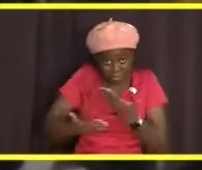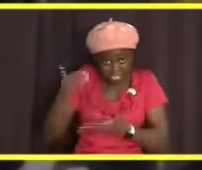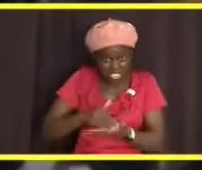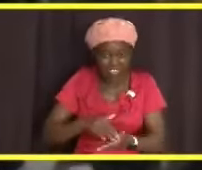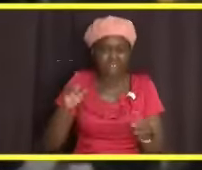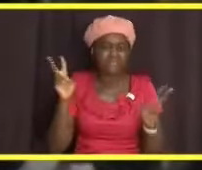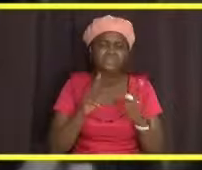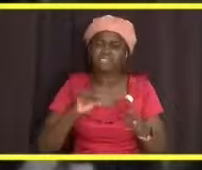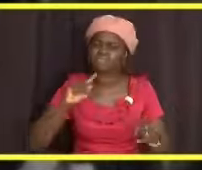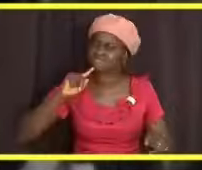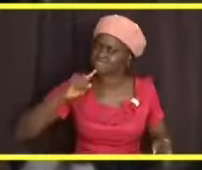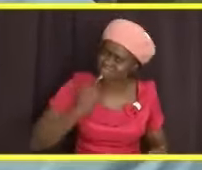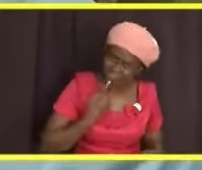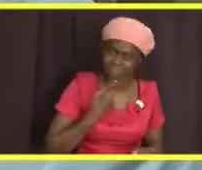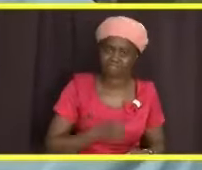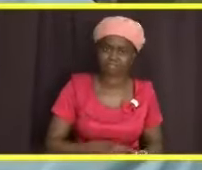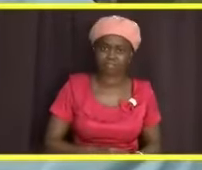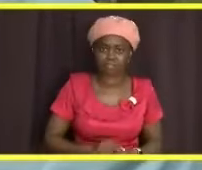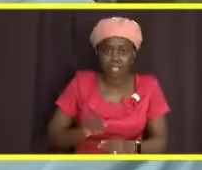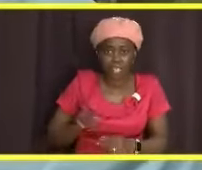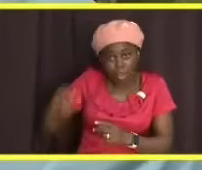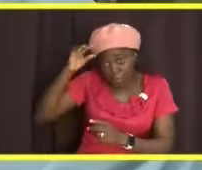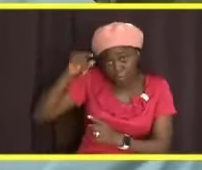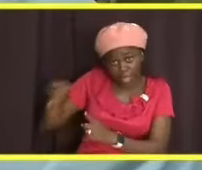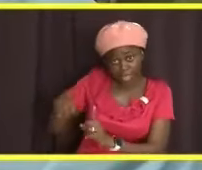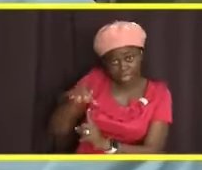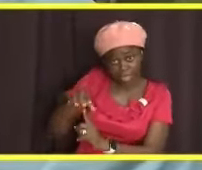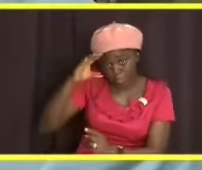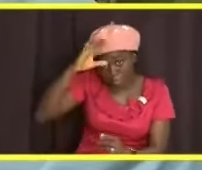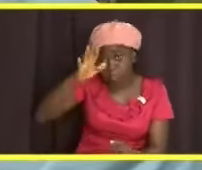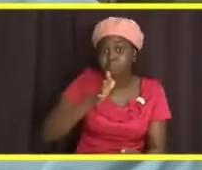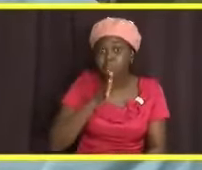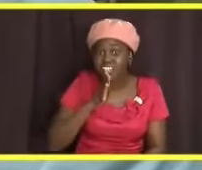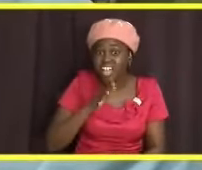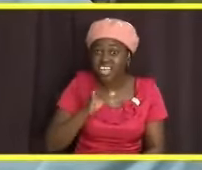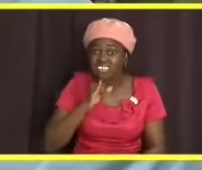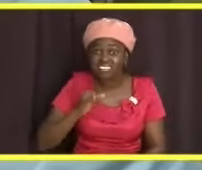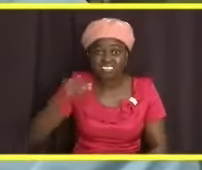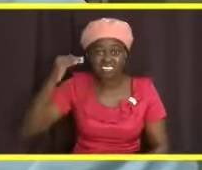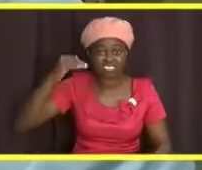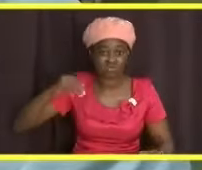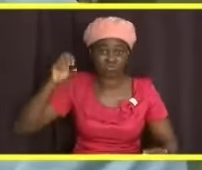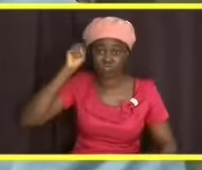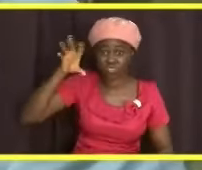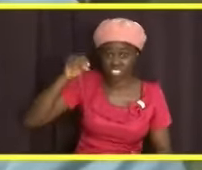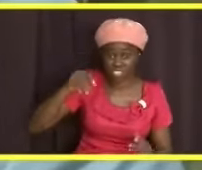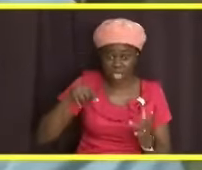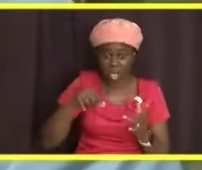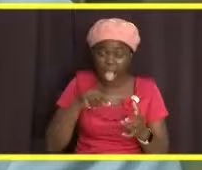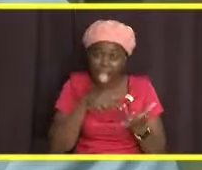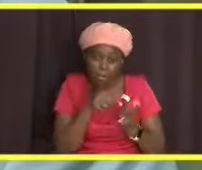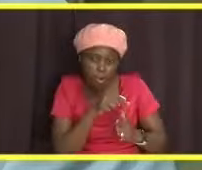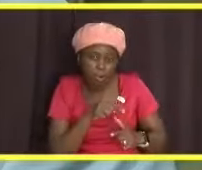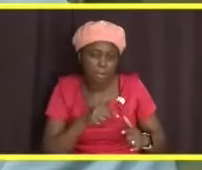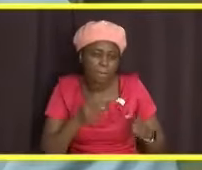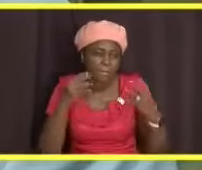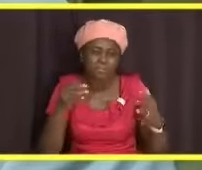The mother happens to be the chief among the witches over there. Mother belonged to several